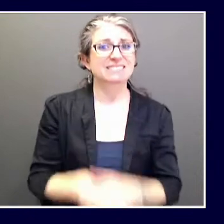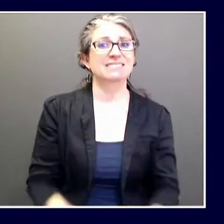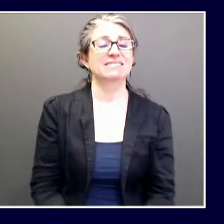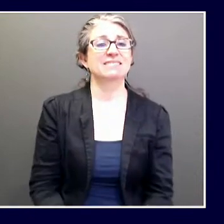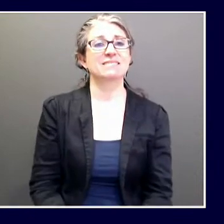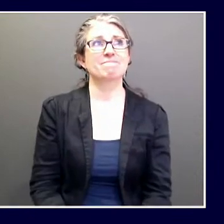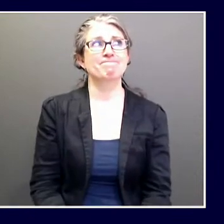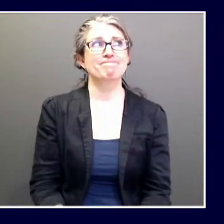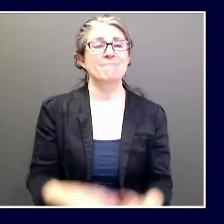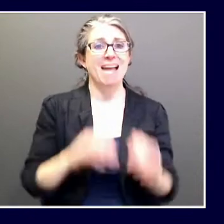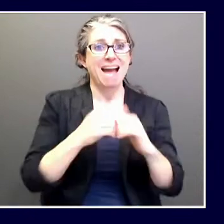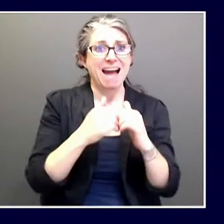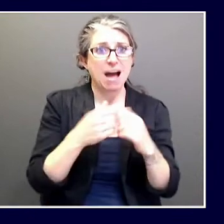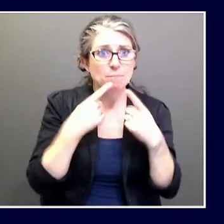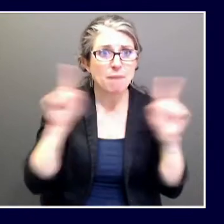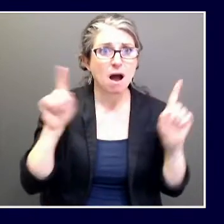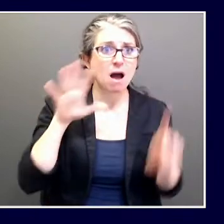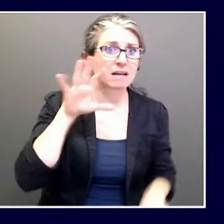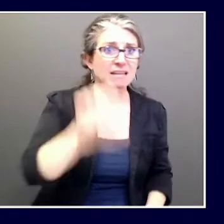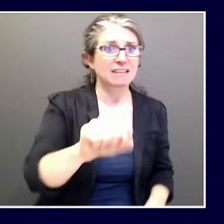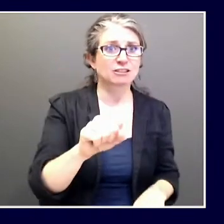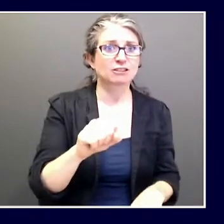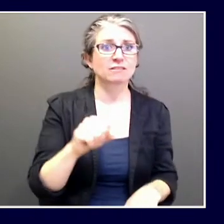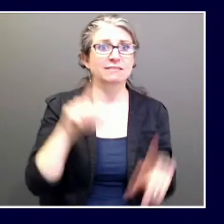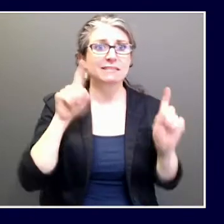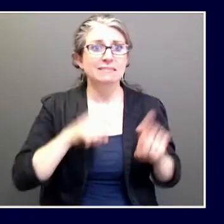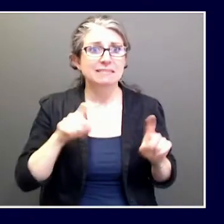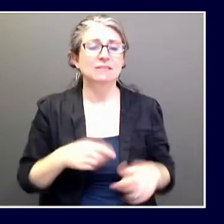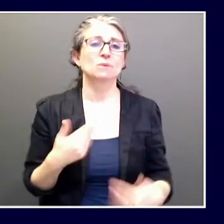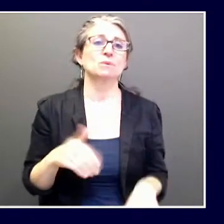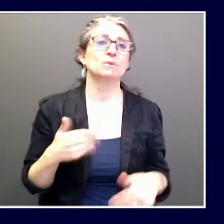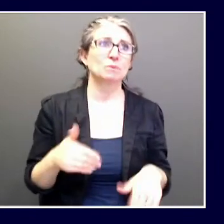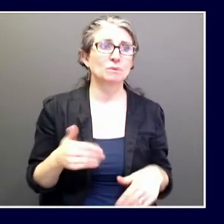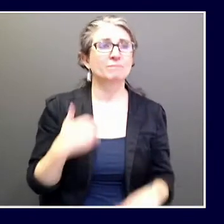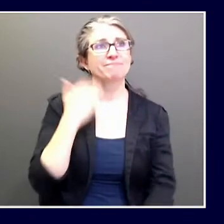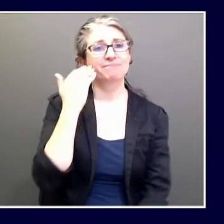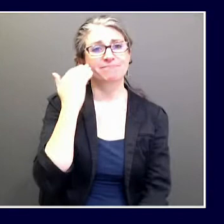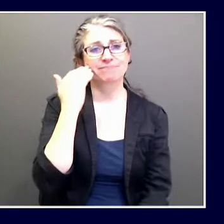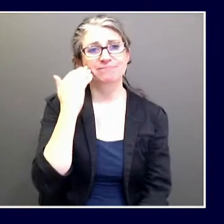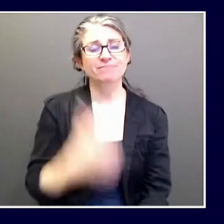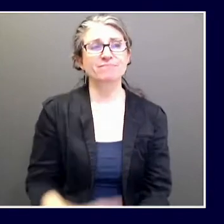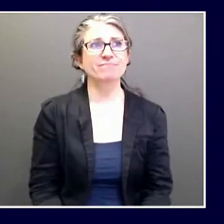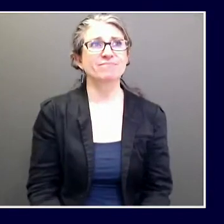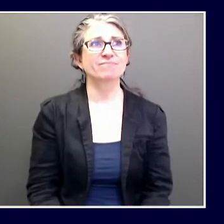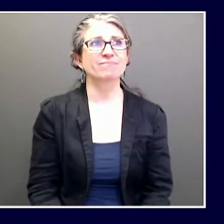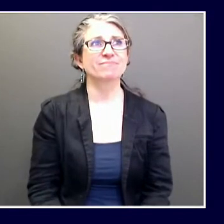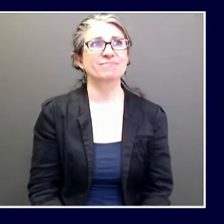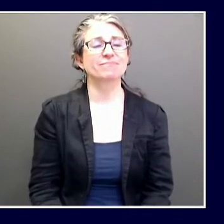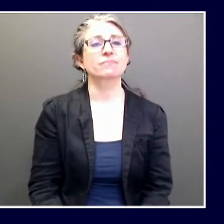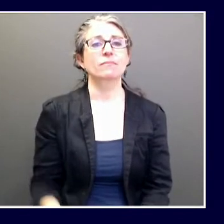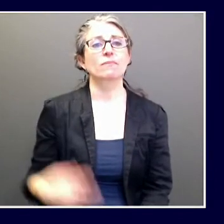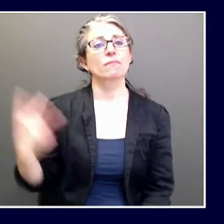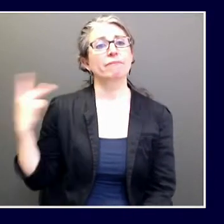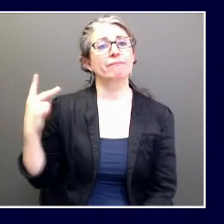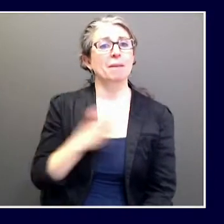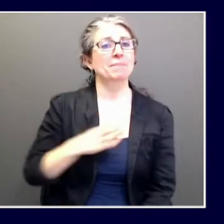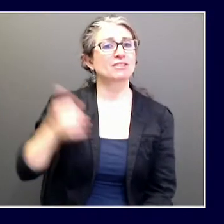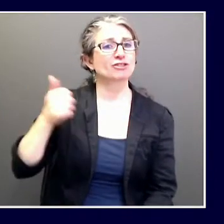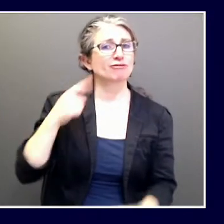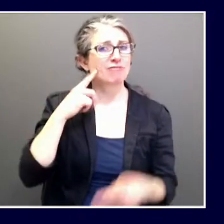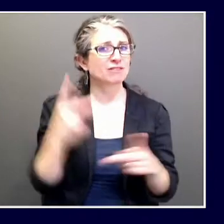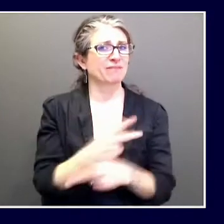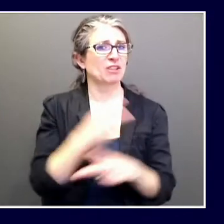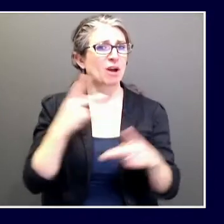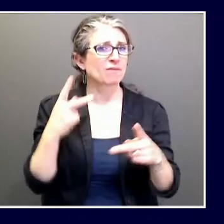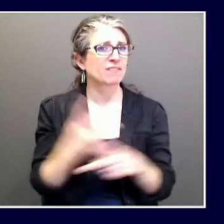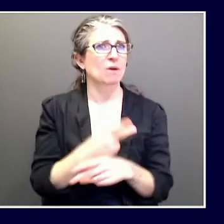I can outline. One of which has been to look for areas where there have been, I'll call them testing deserts. So we've